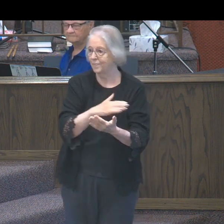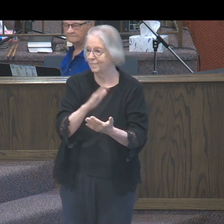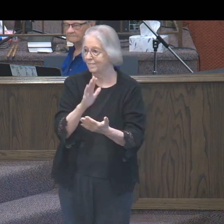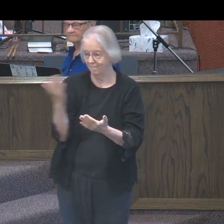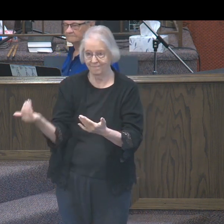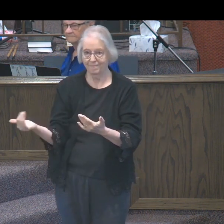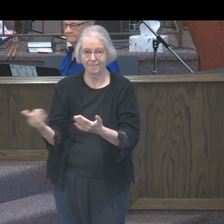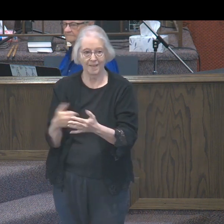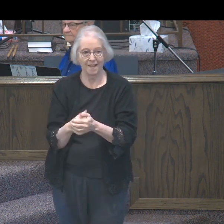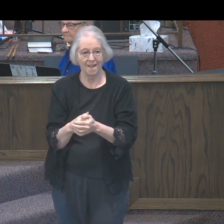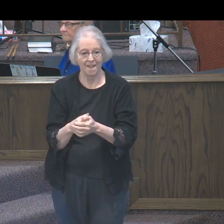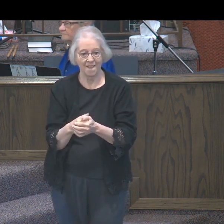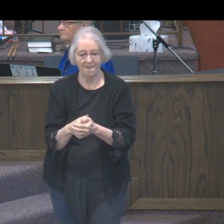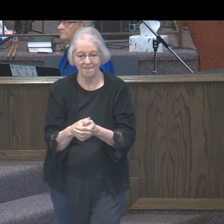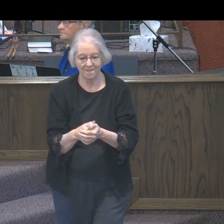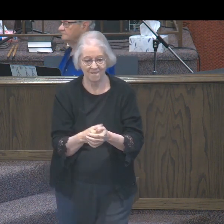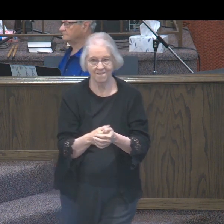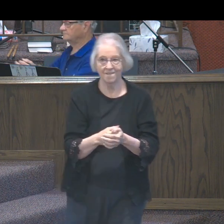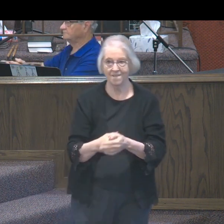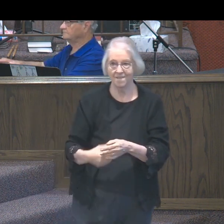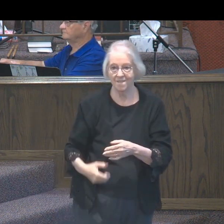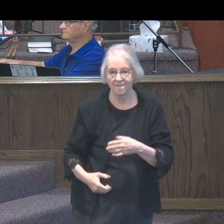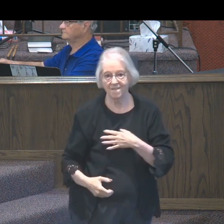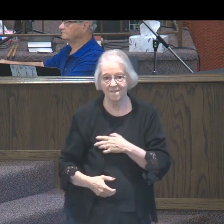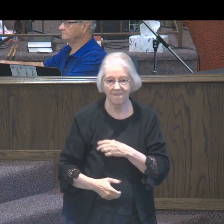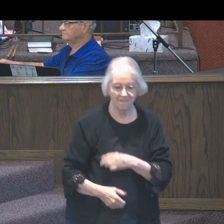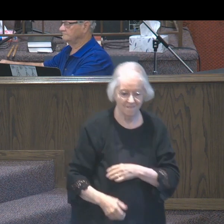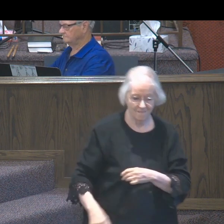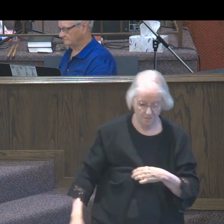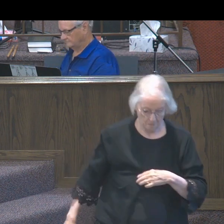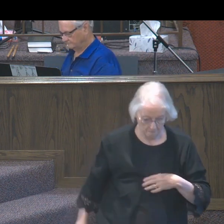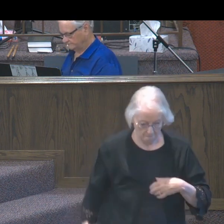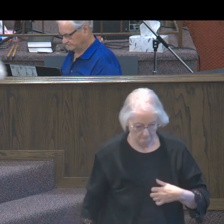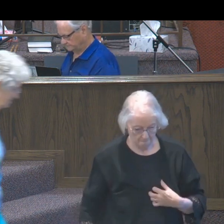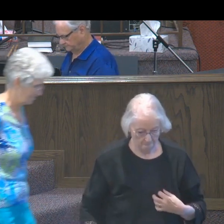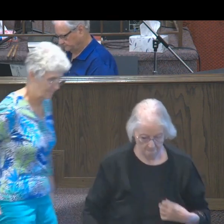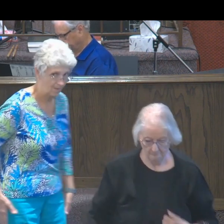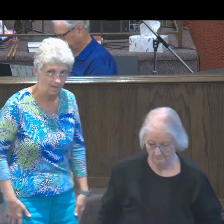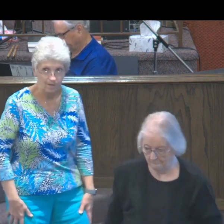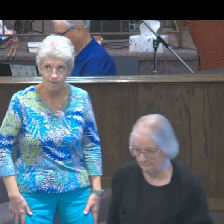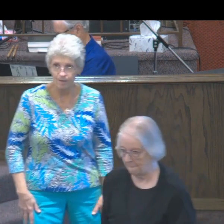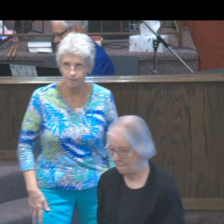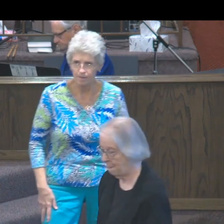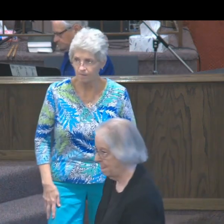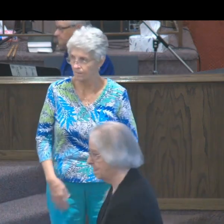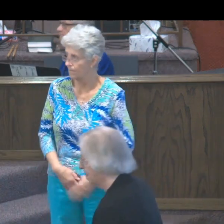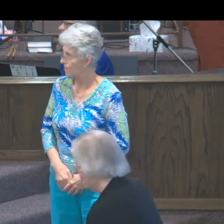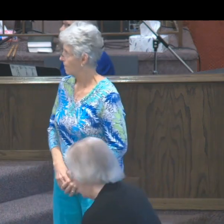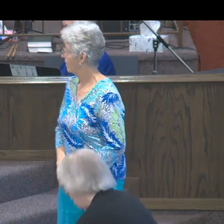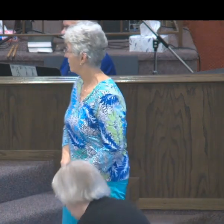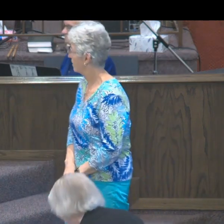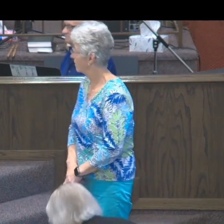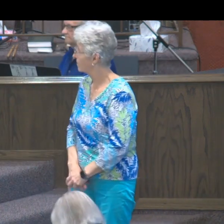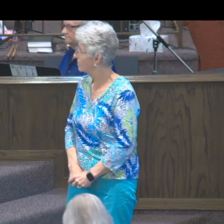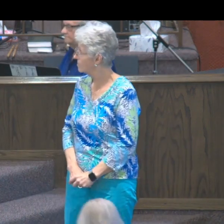This song is Glorify Thy Name. Father, we love you. We worship and adore you.